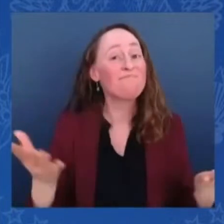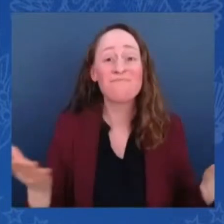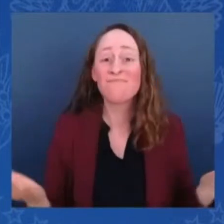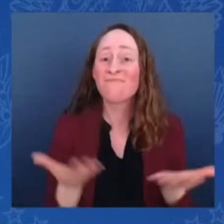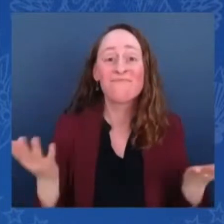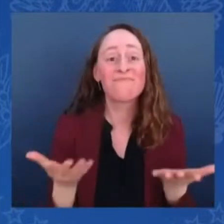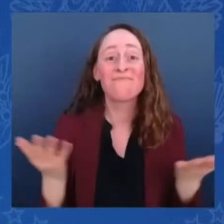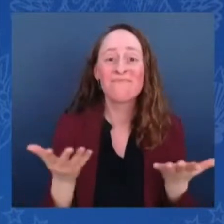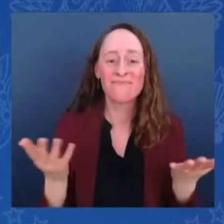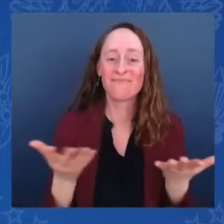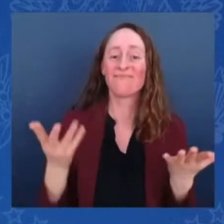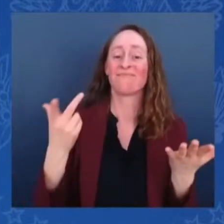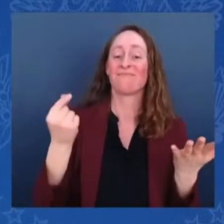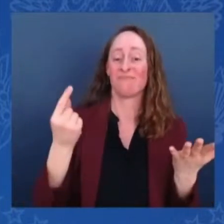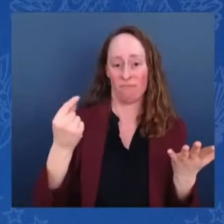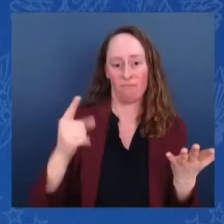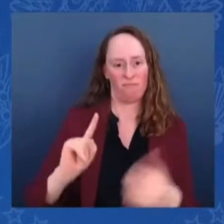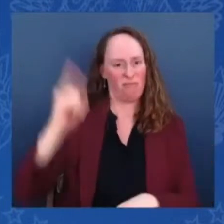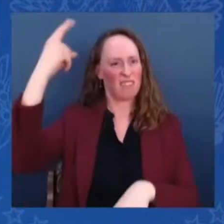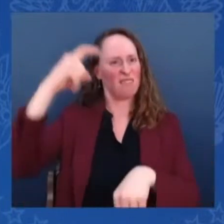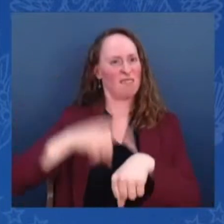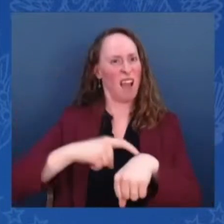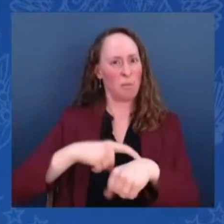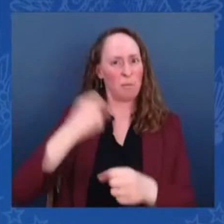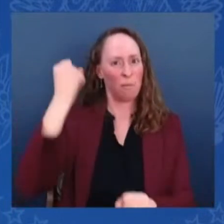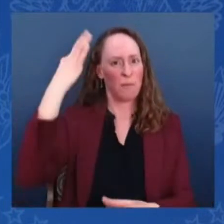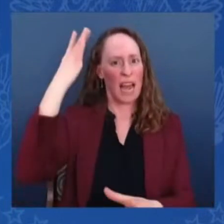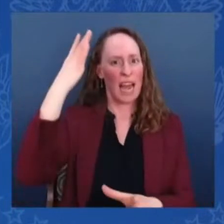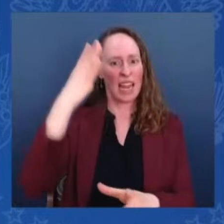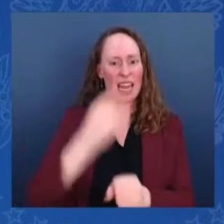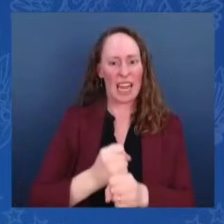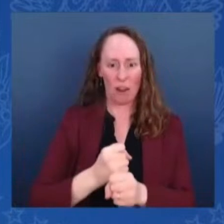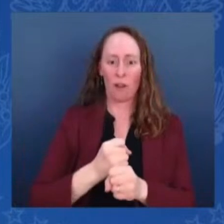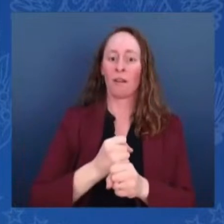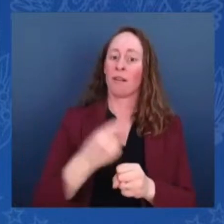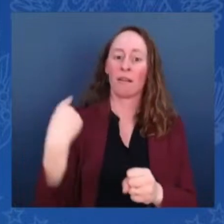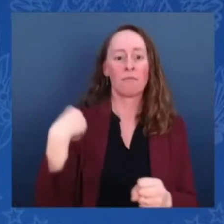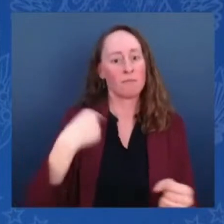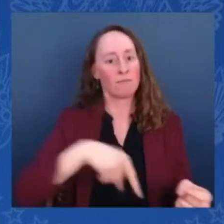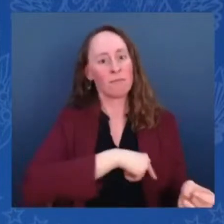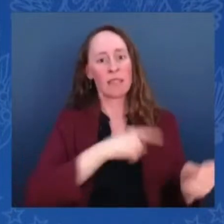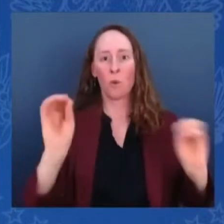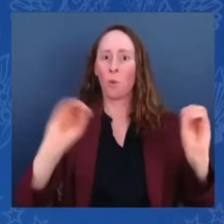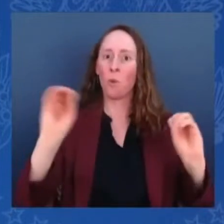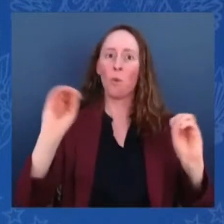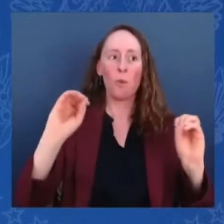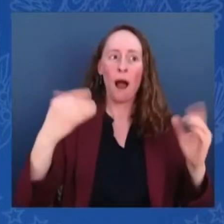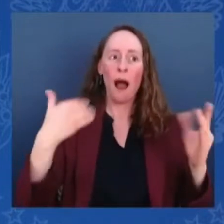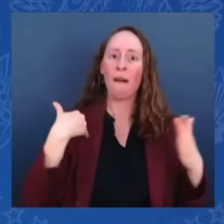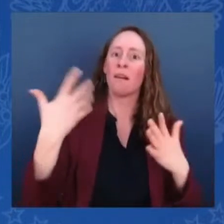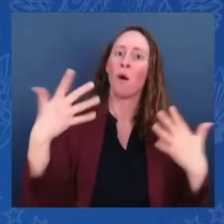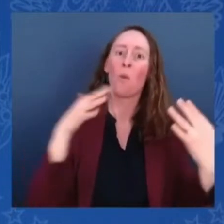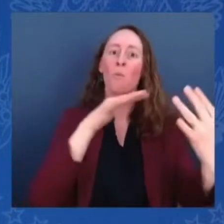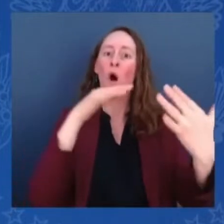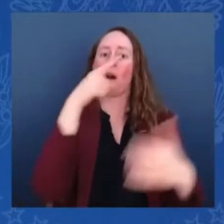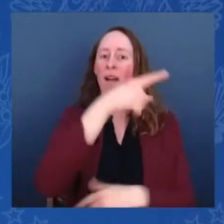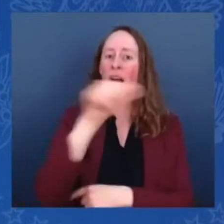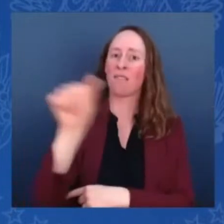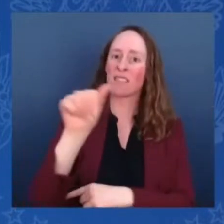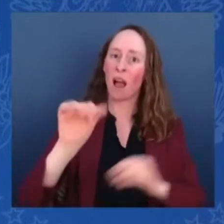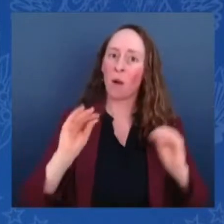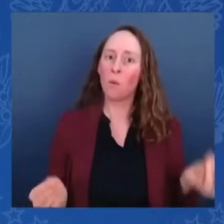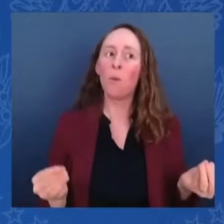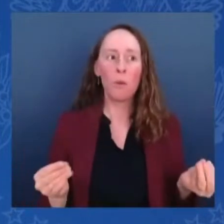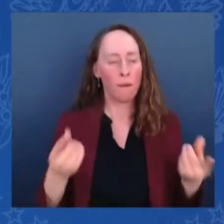decades who's not leaving a war in Afghanistan to his successor. But we've got bin Laden during